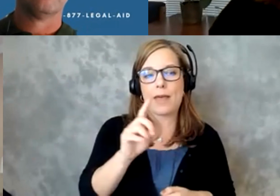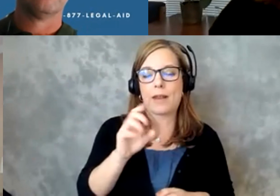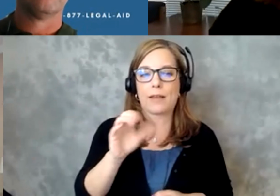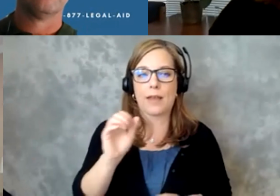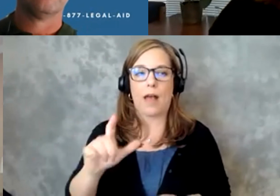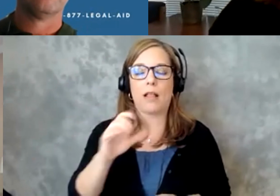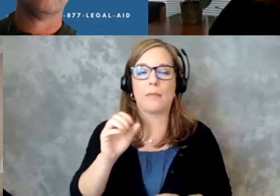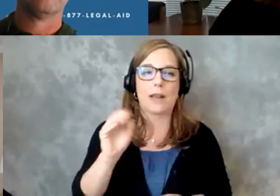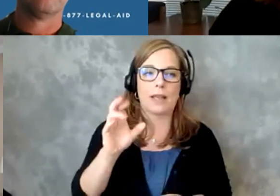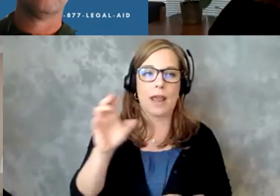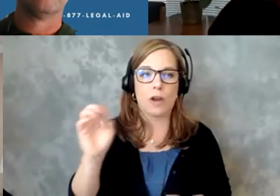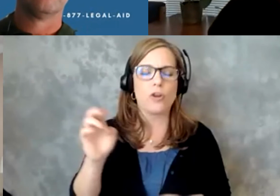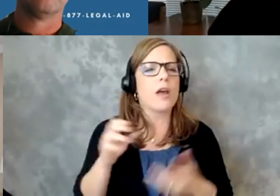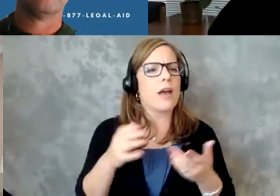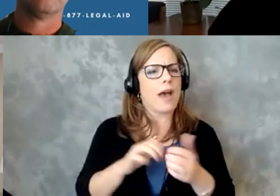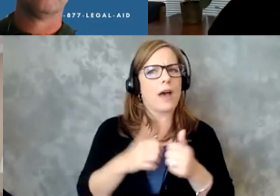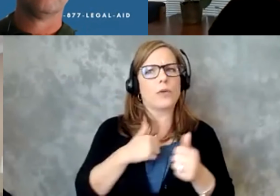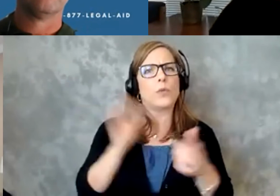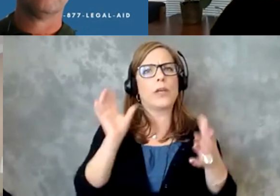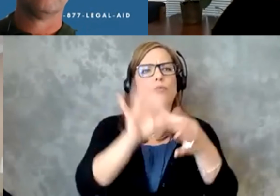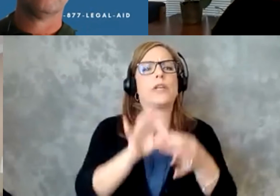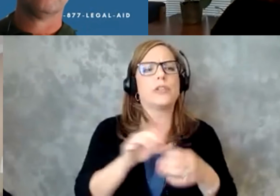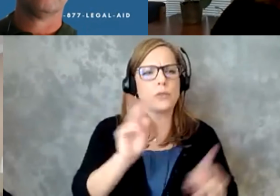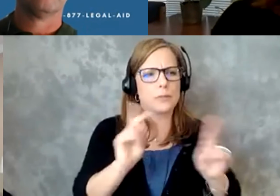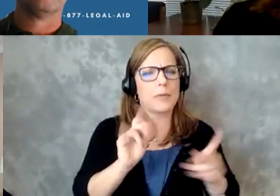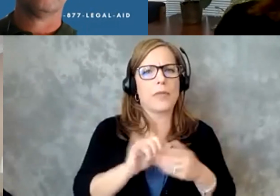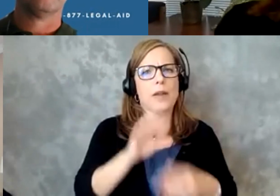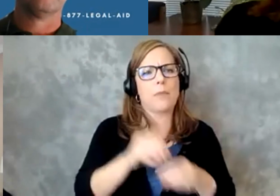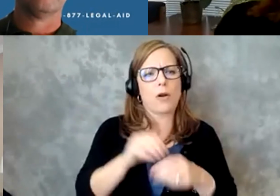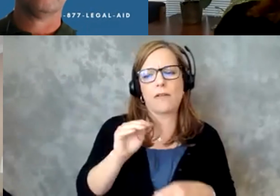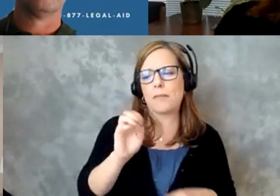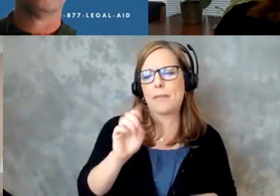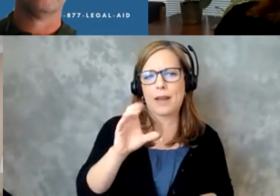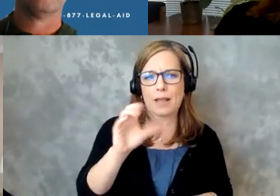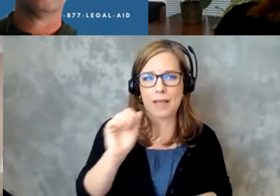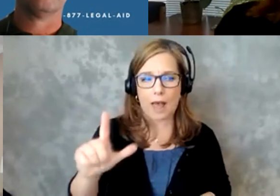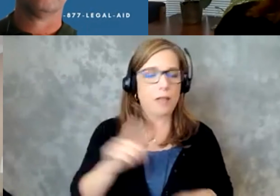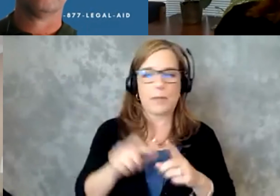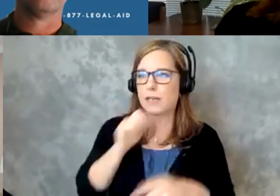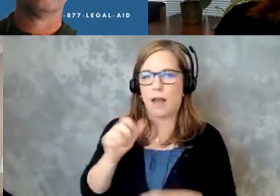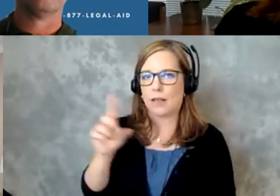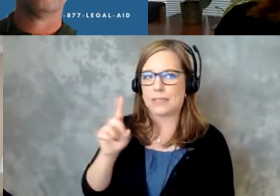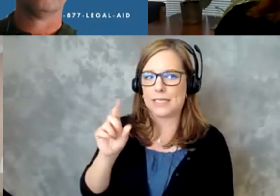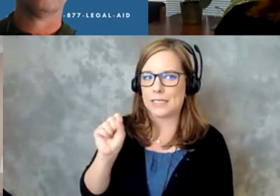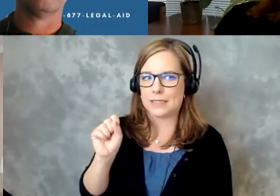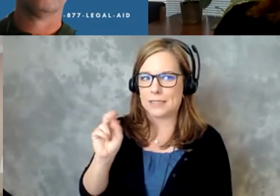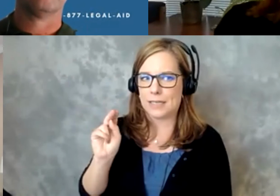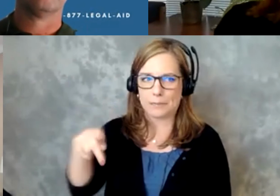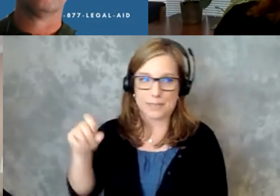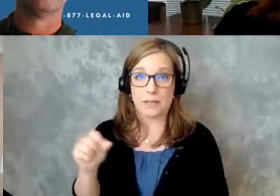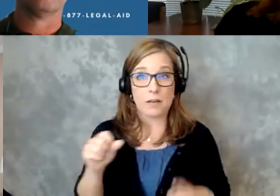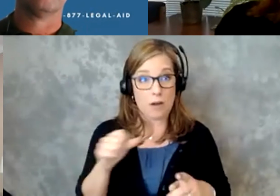reach those that are part of a Medi-Cal plan, but not are part of a DSNP? So are they also being reached? Is